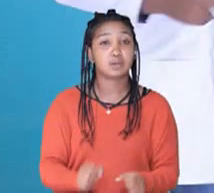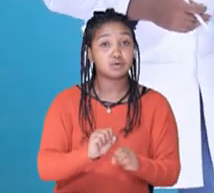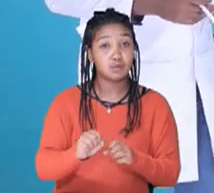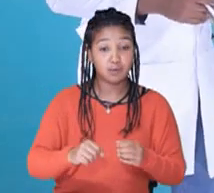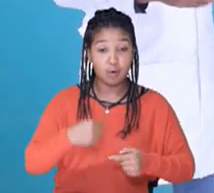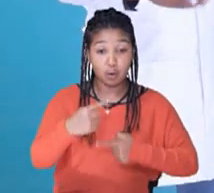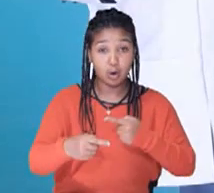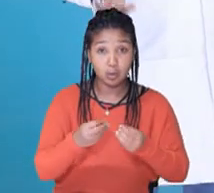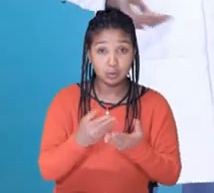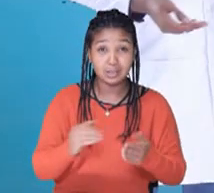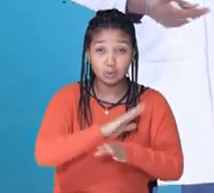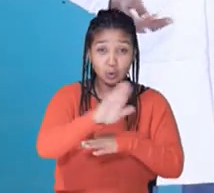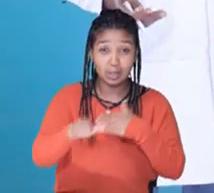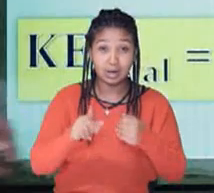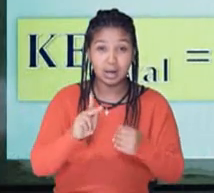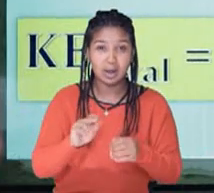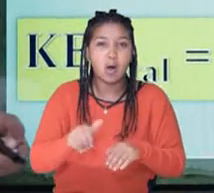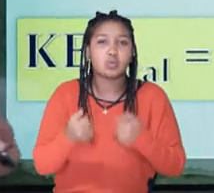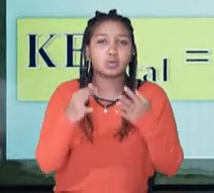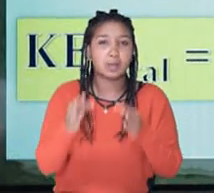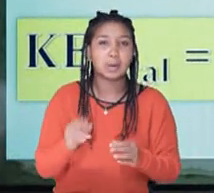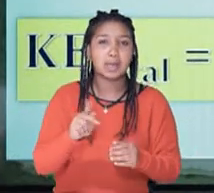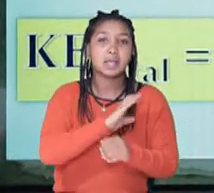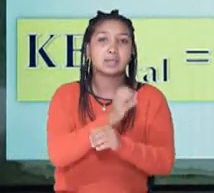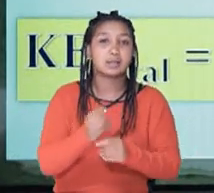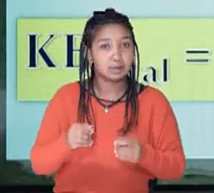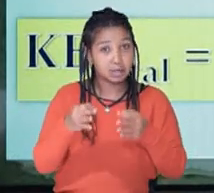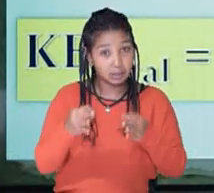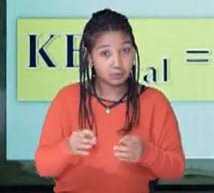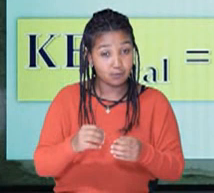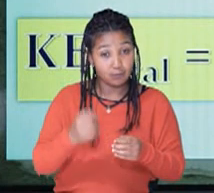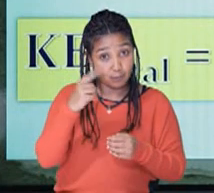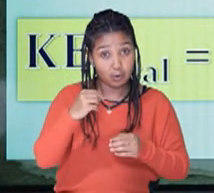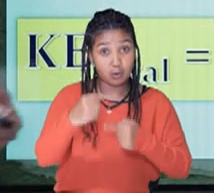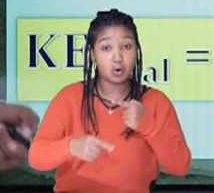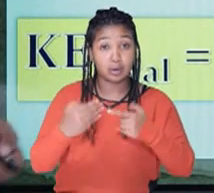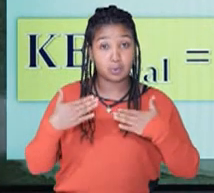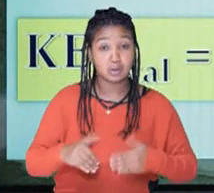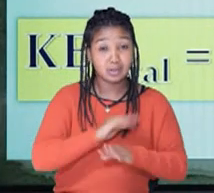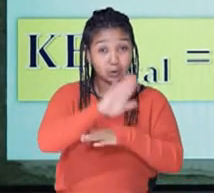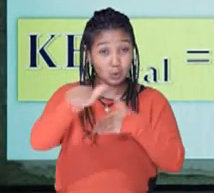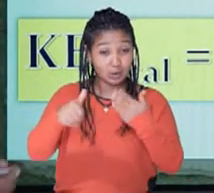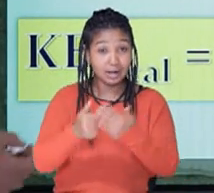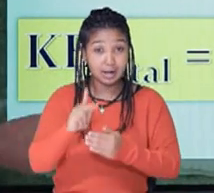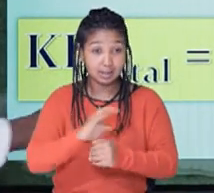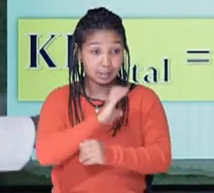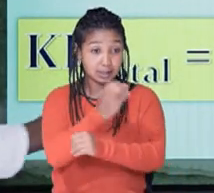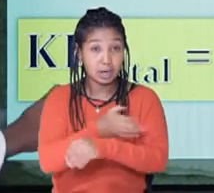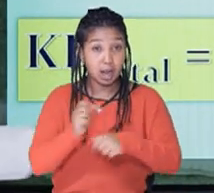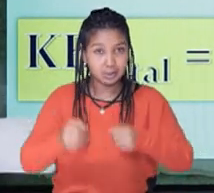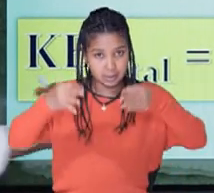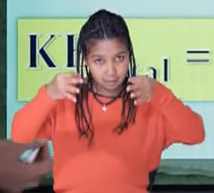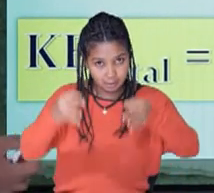for rolling objects, the total kinetic energy, how do we determine the total kinetic energy for rolling bodies? The total kinetic energy can